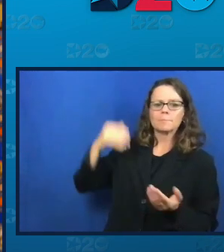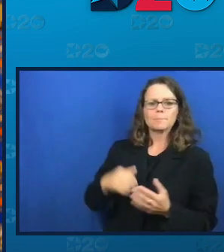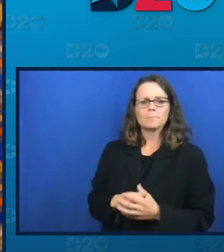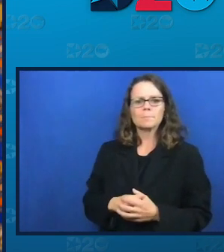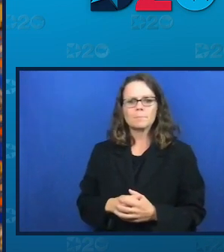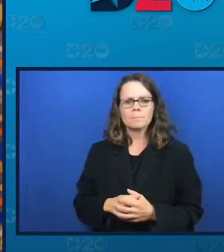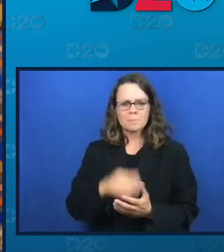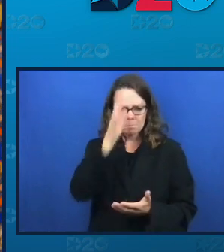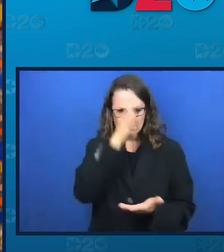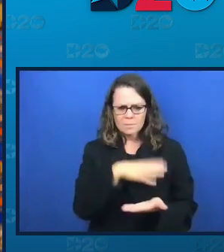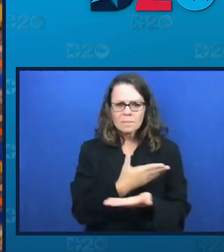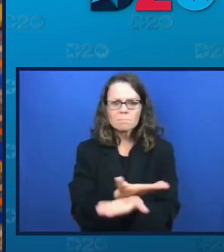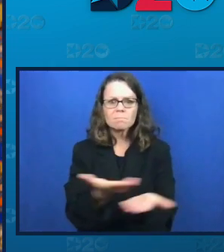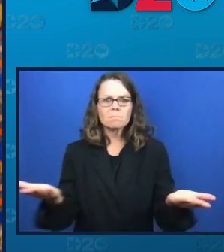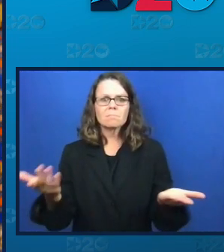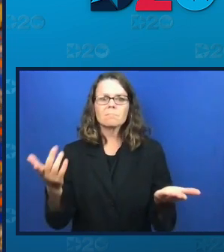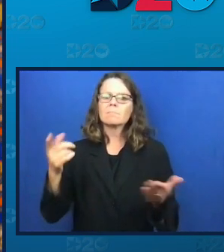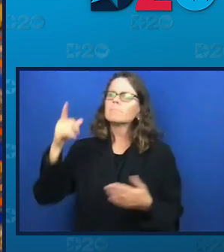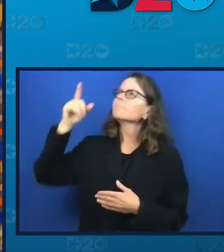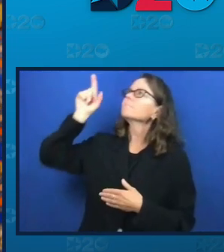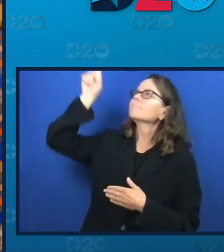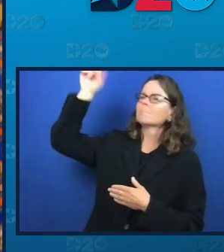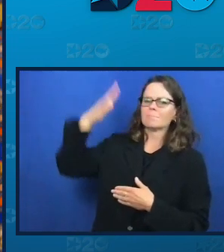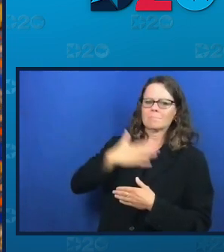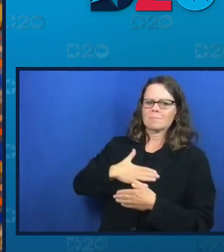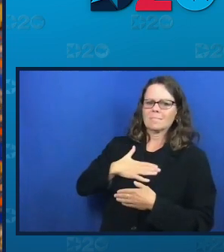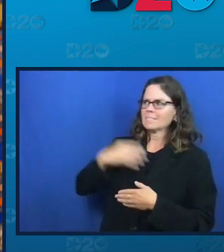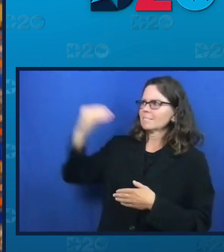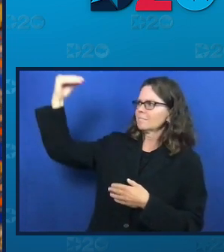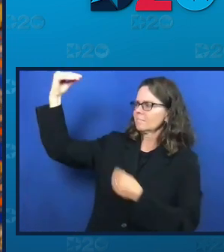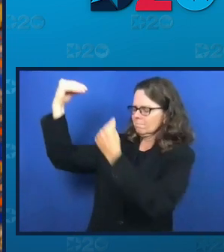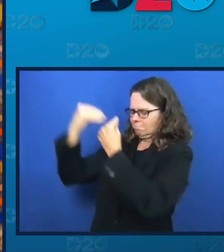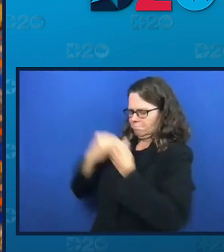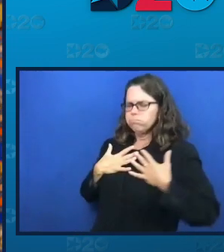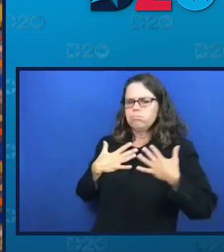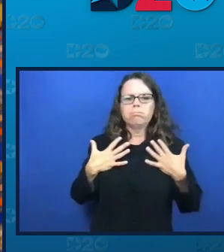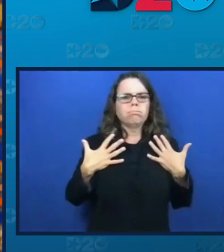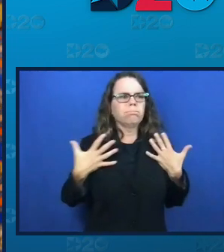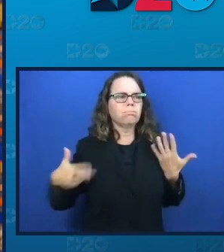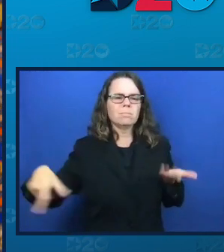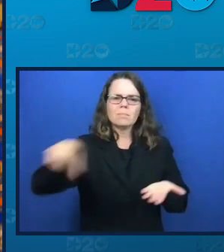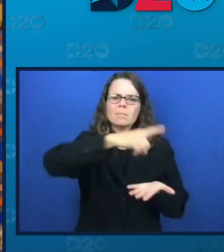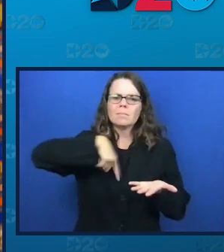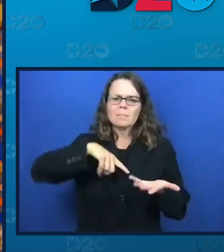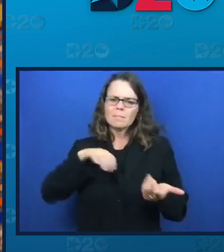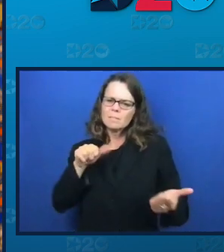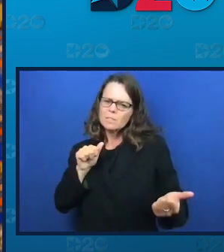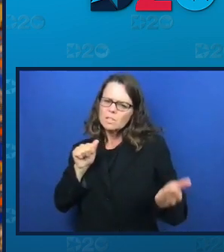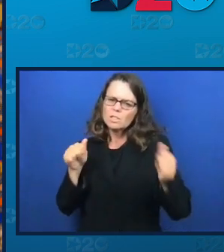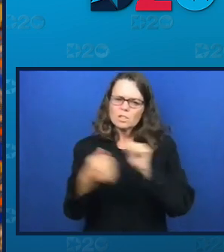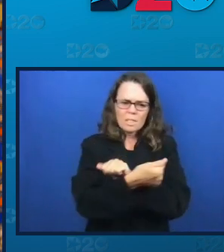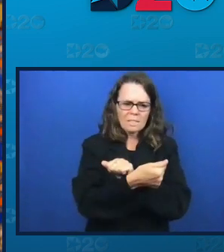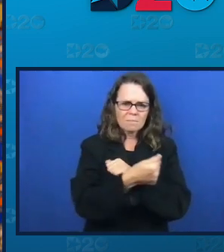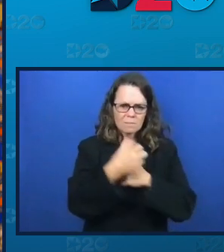pray, inspired with the courage to transform ourselves and our